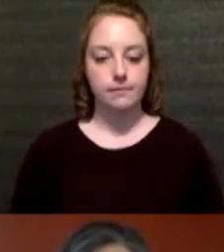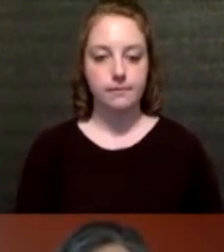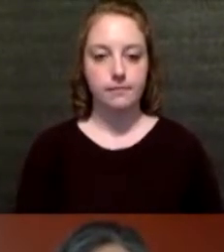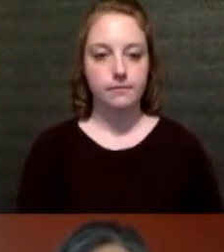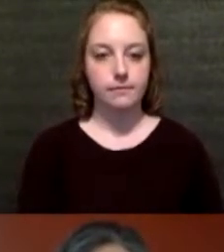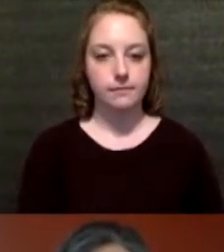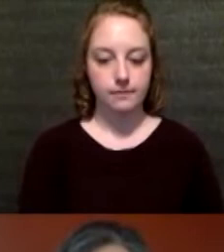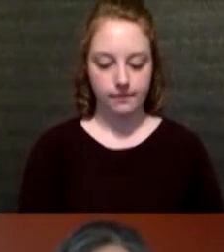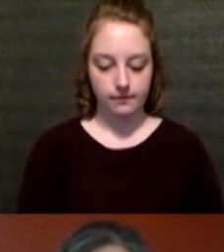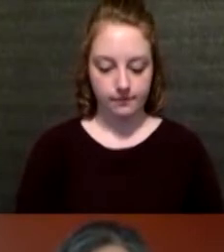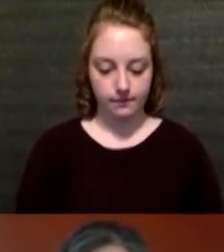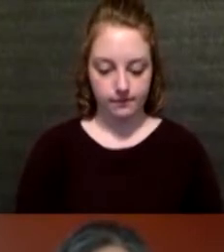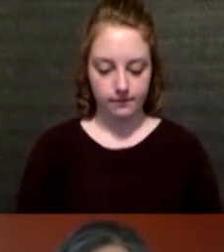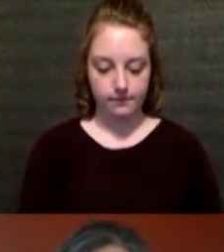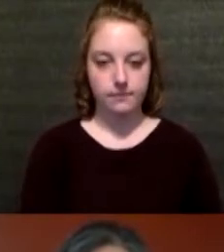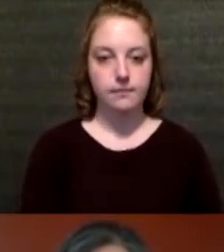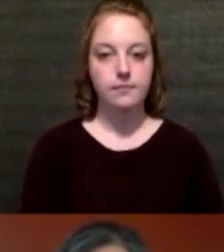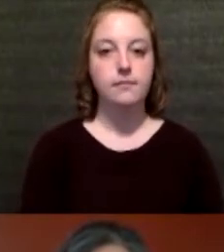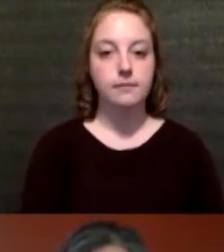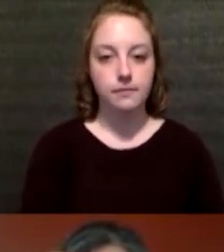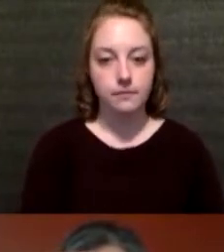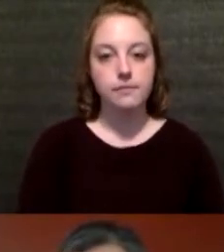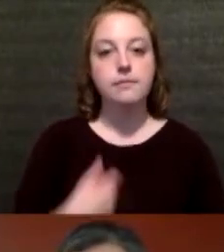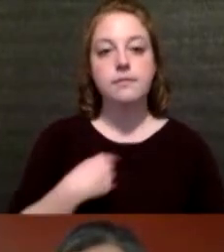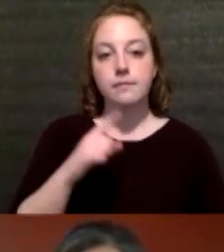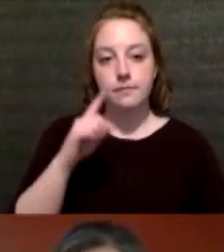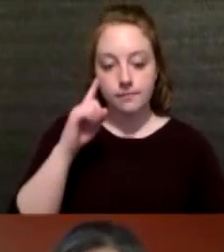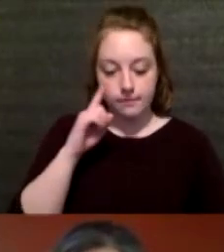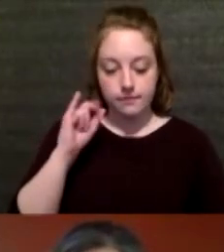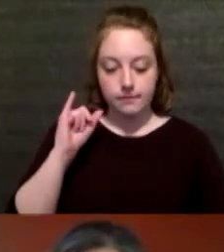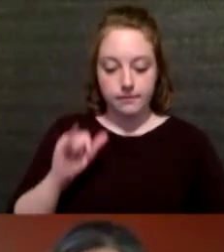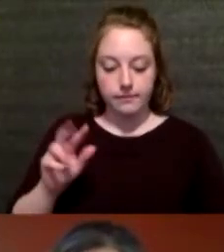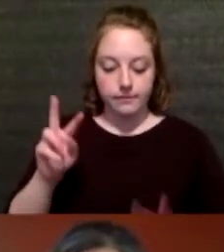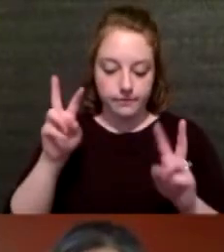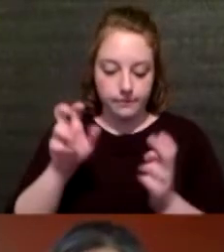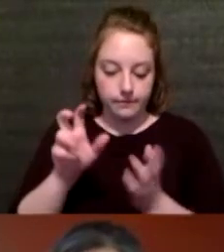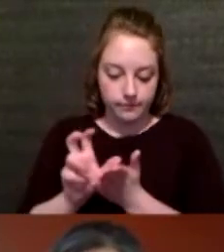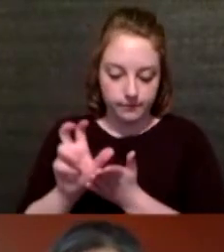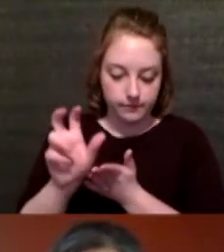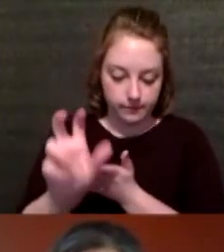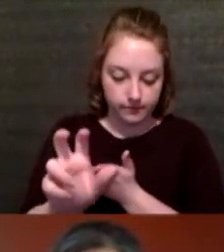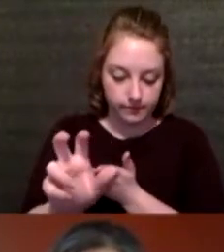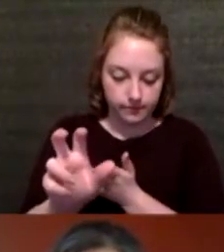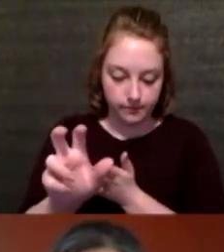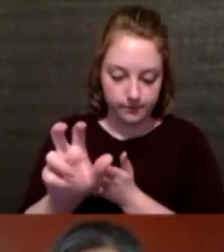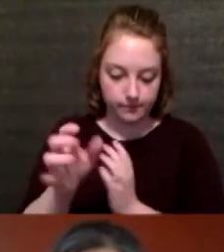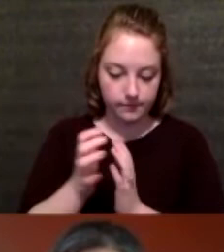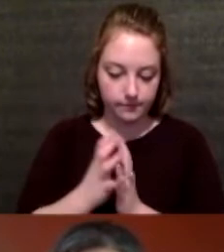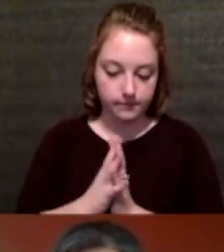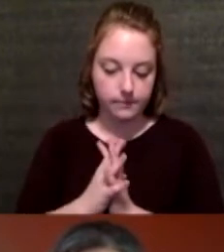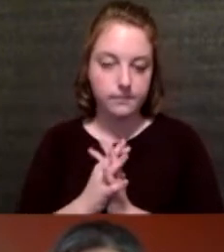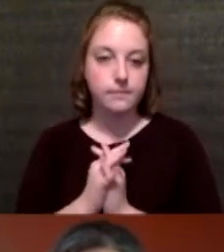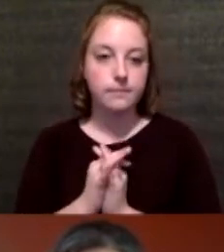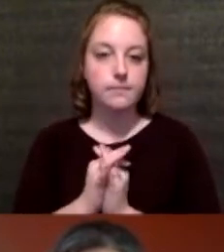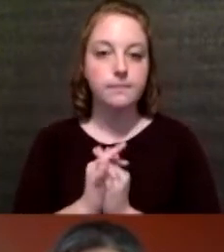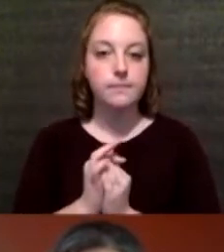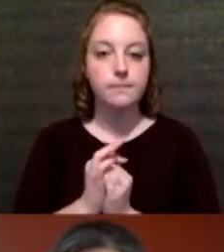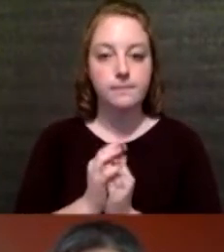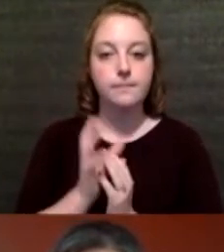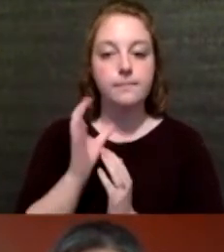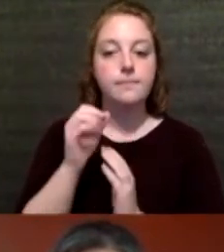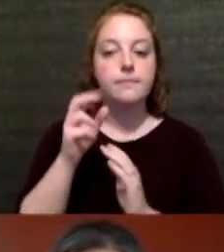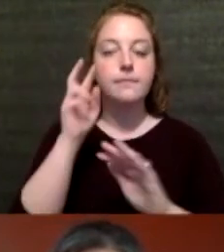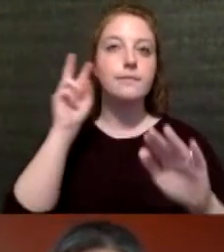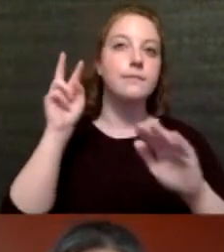I believe the investment in the long-term vision, um, we're going to get the better product,